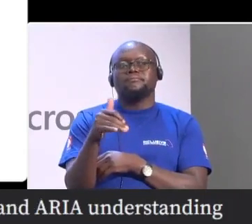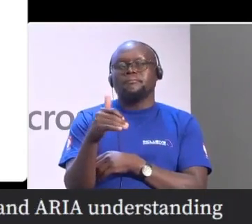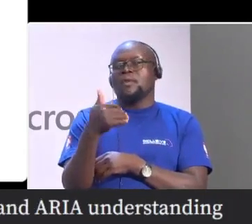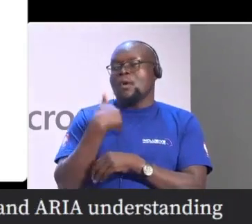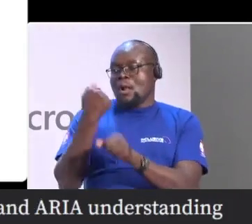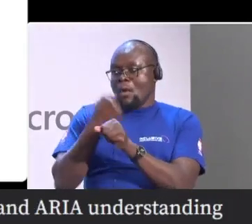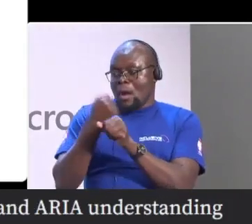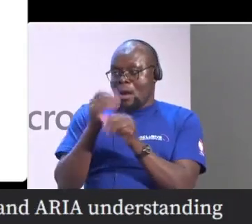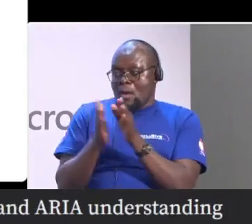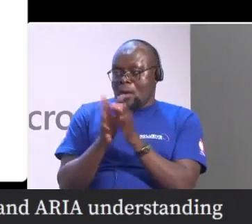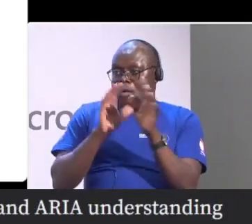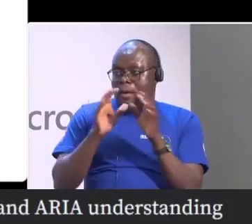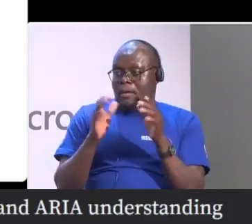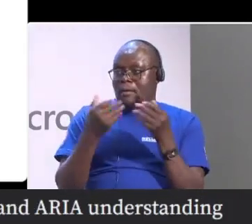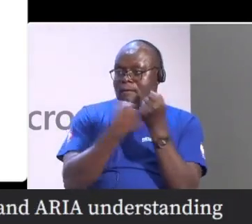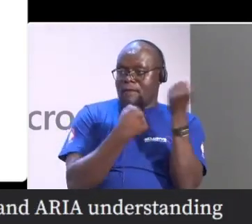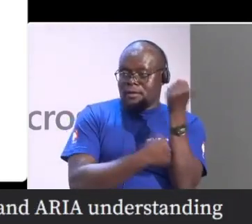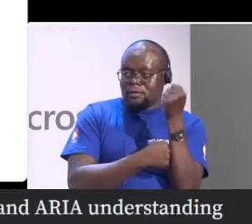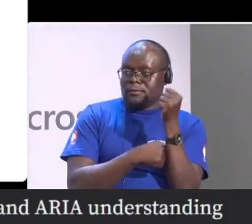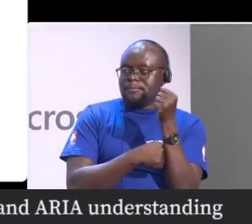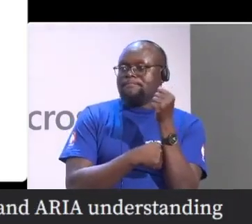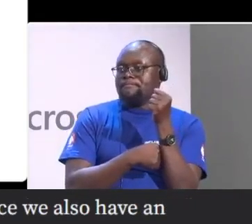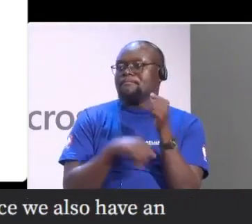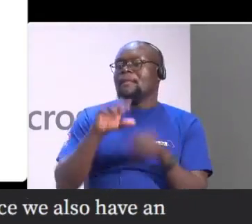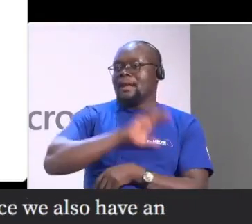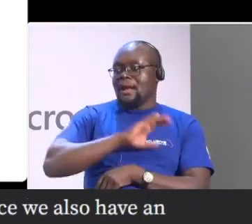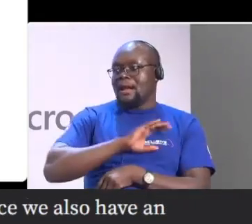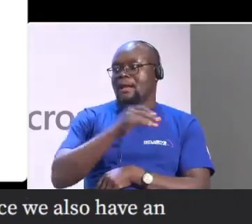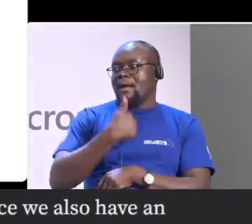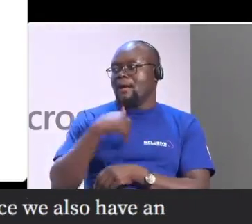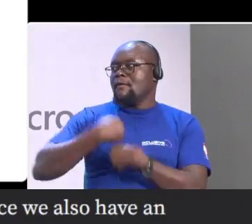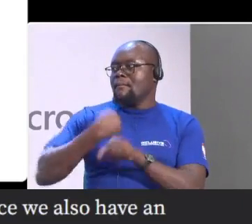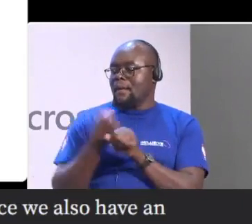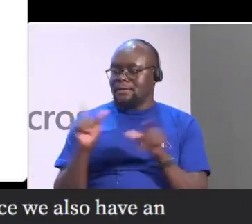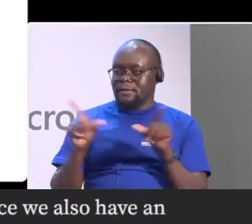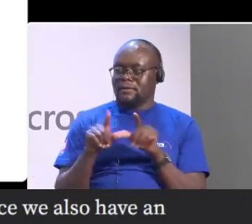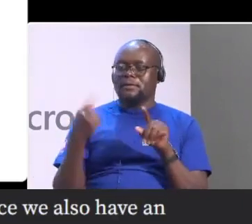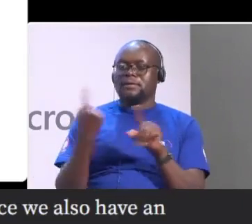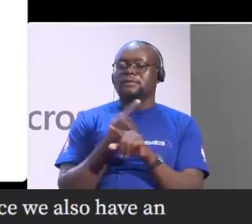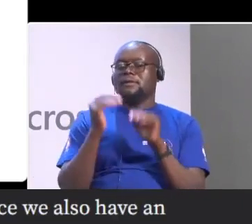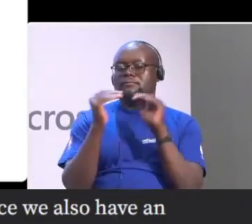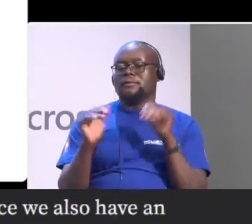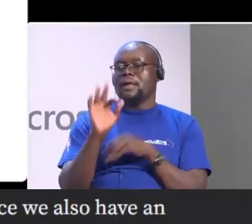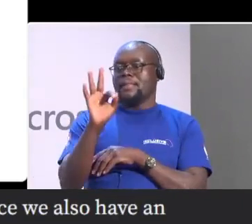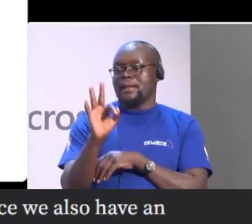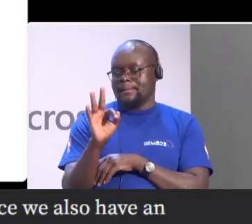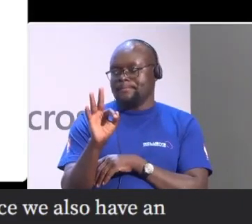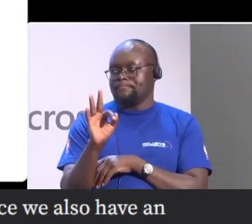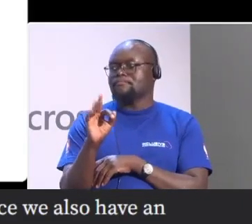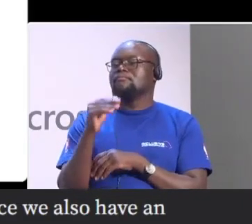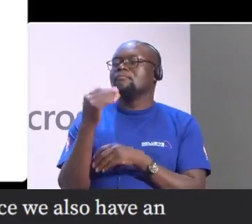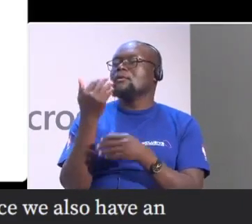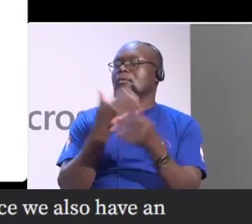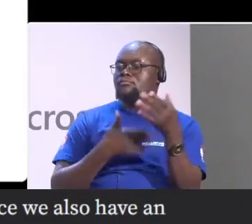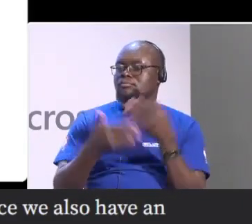on from the Gates Foundation out of Canada, we have a built environment certification with 3 different levels. We've played around with